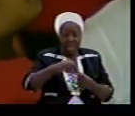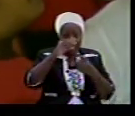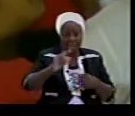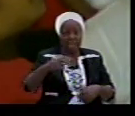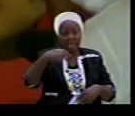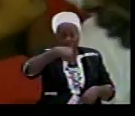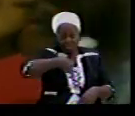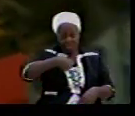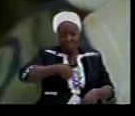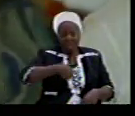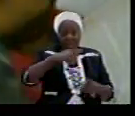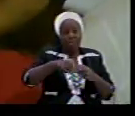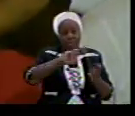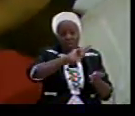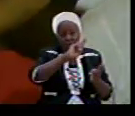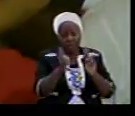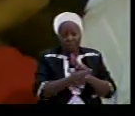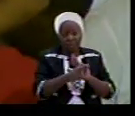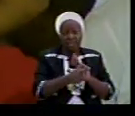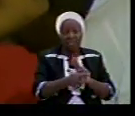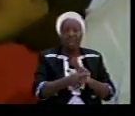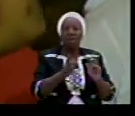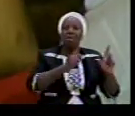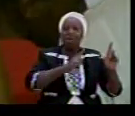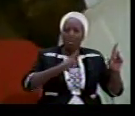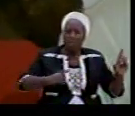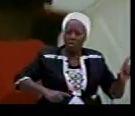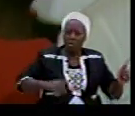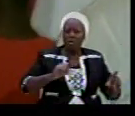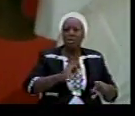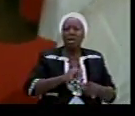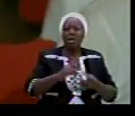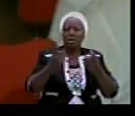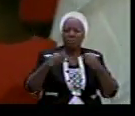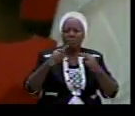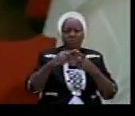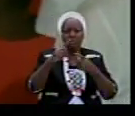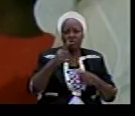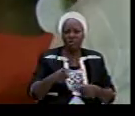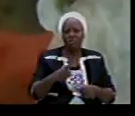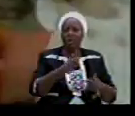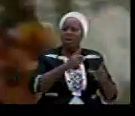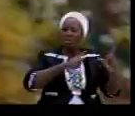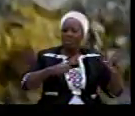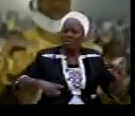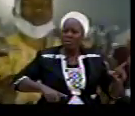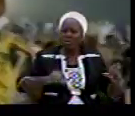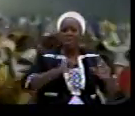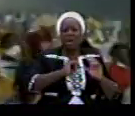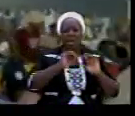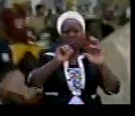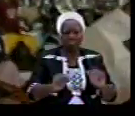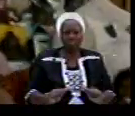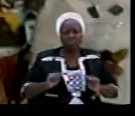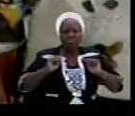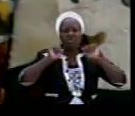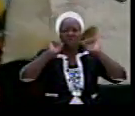repent. Lord, I come to you. Lord, I surrender unto